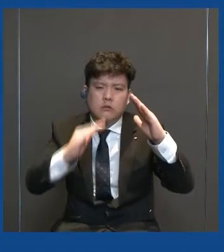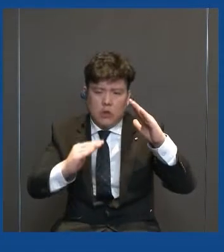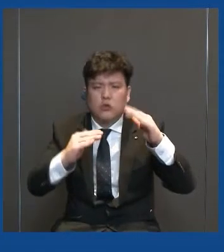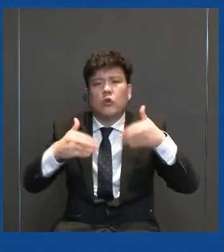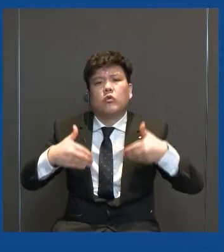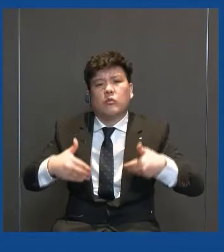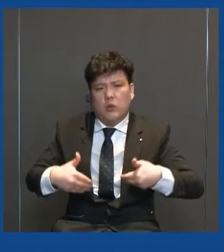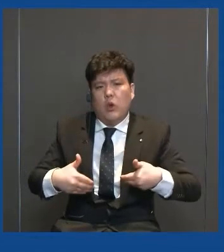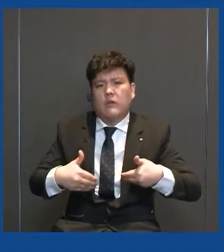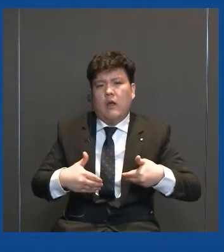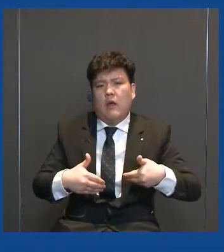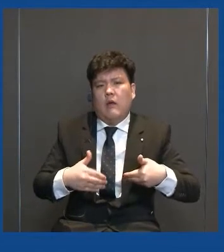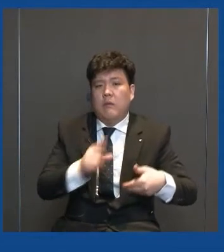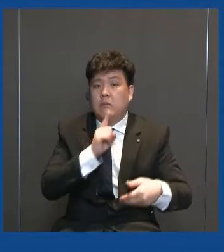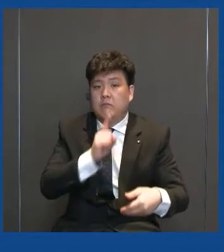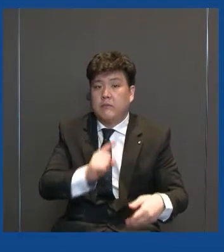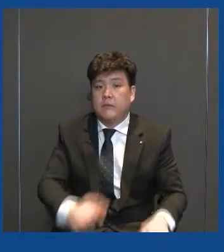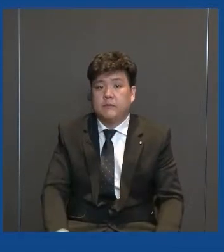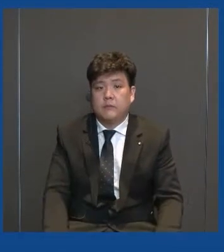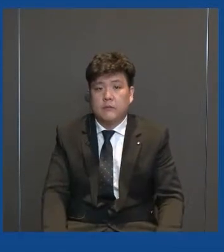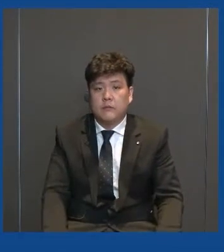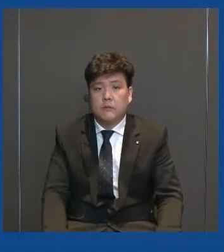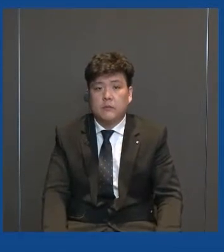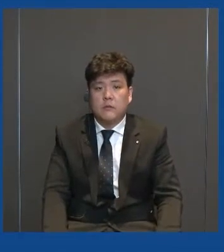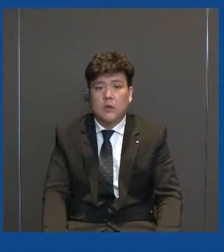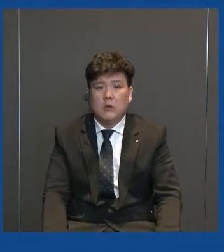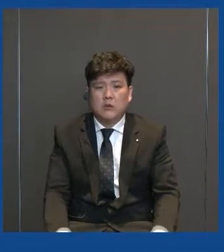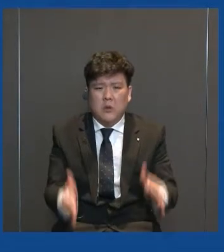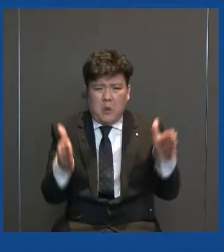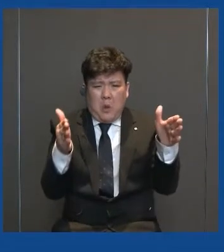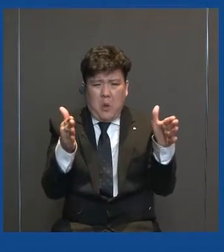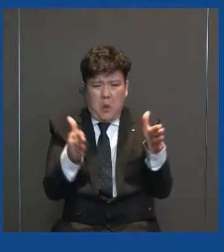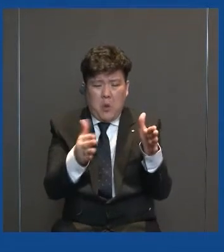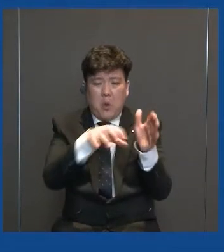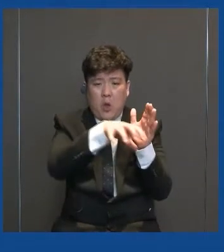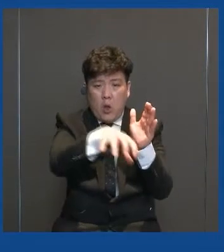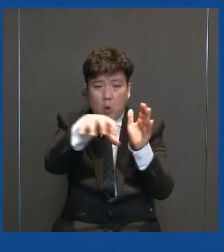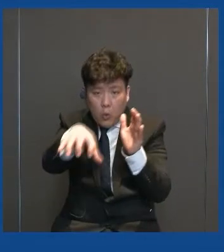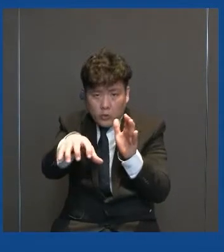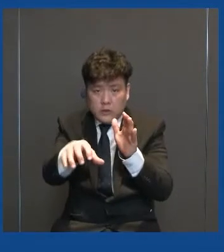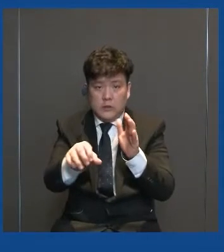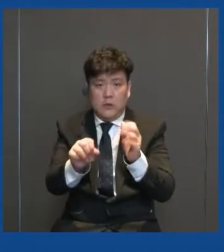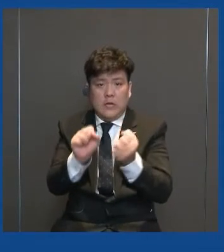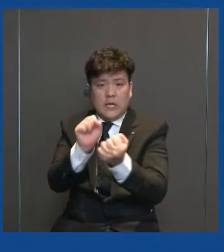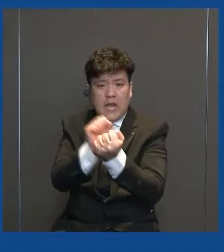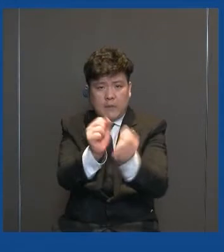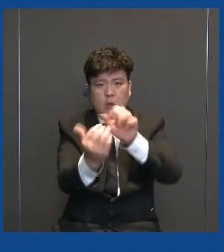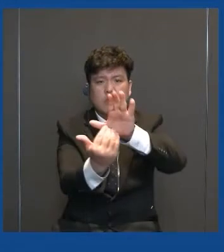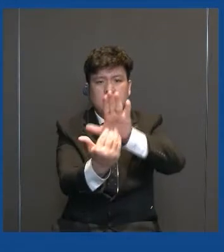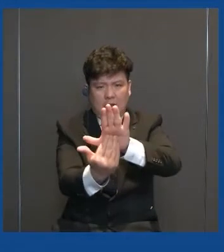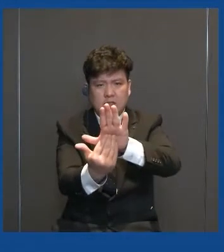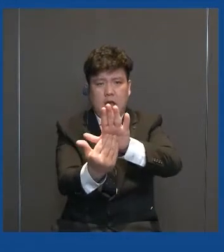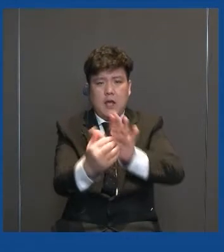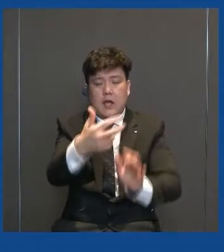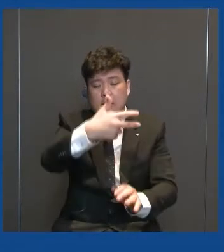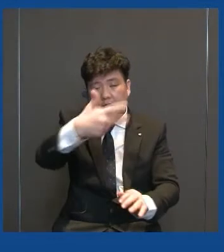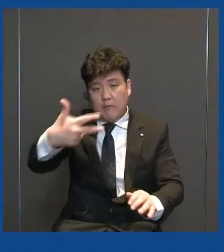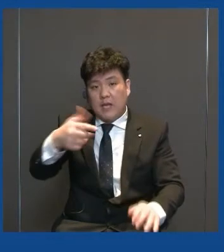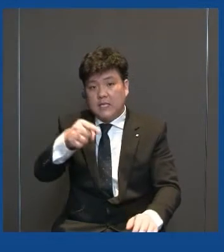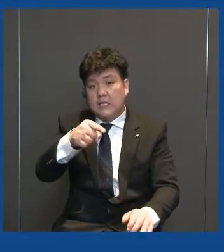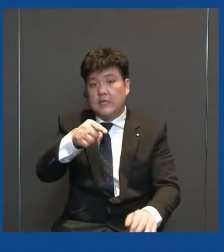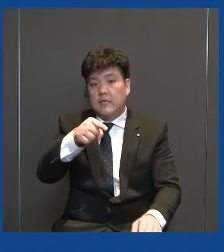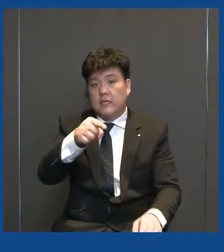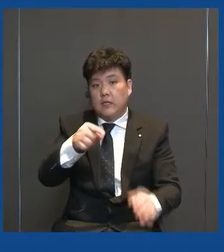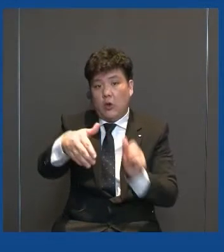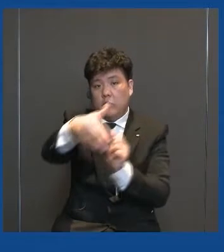outbreaks. Denmark has primarily relied on regional coordination regarding this matter, and that's